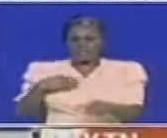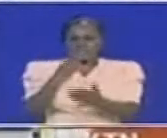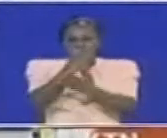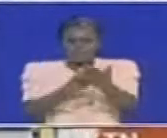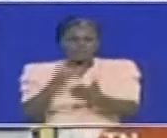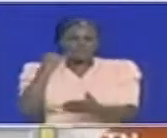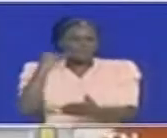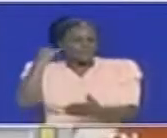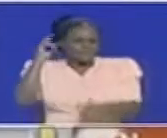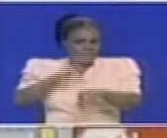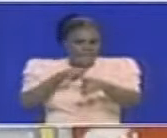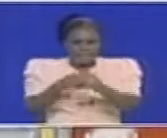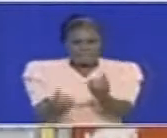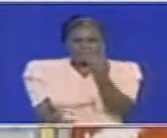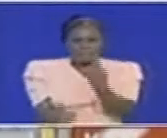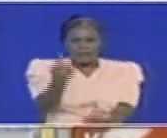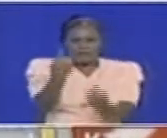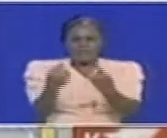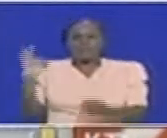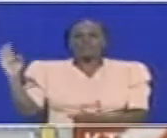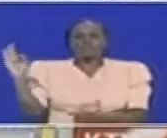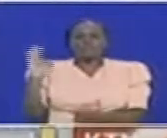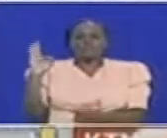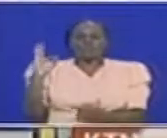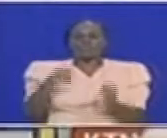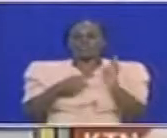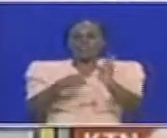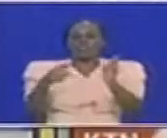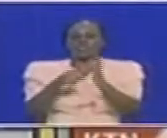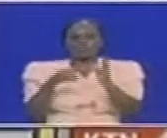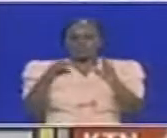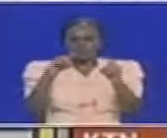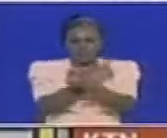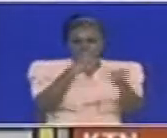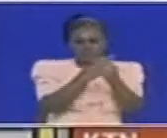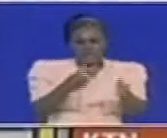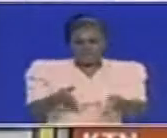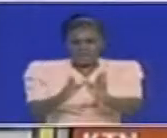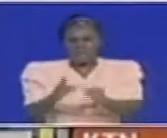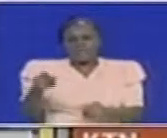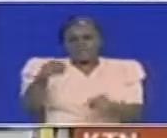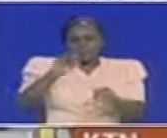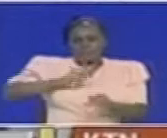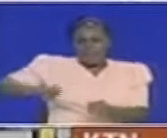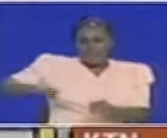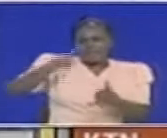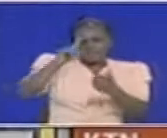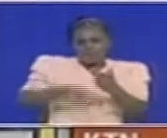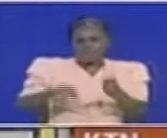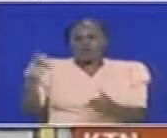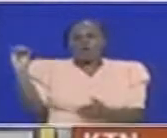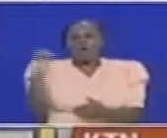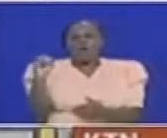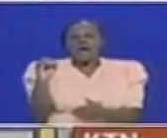during the process of burning, the fluoride will come out in gaseous form. But what remains is the inorganic part of the